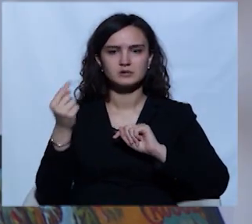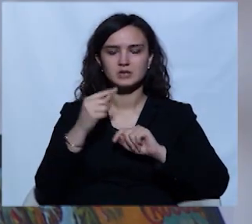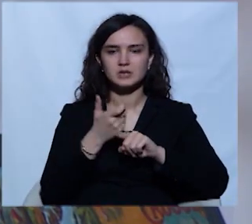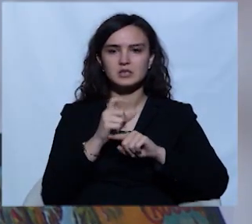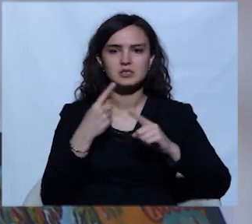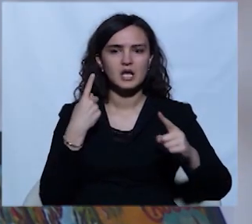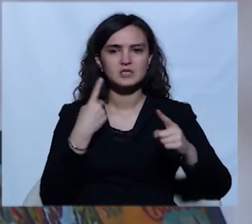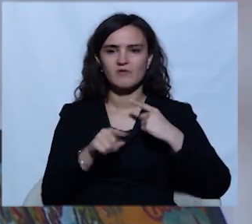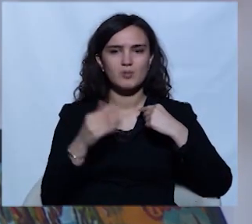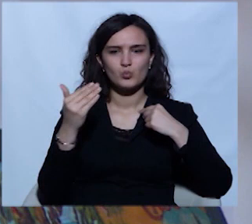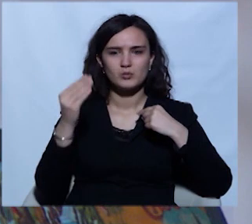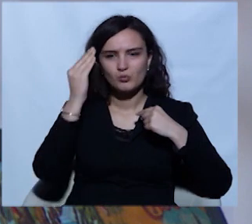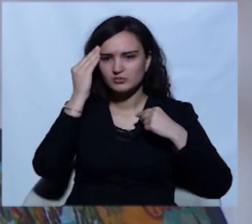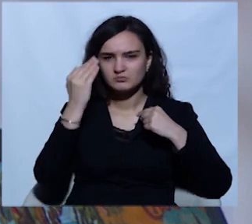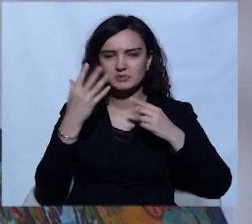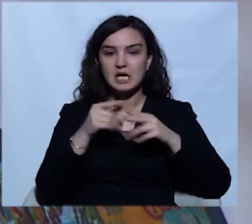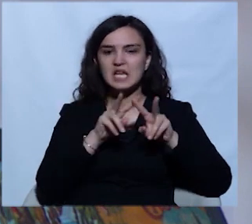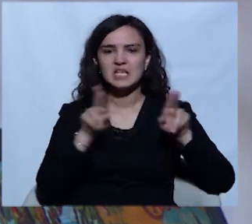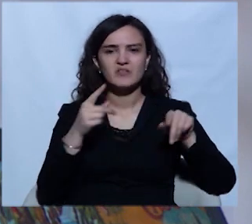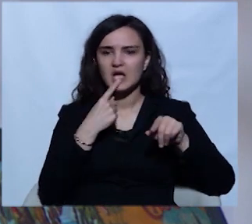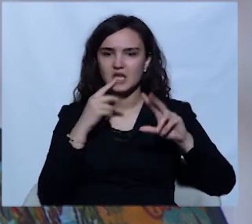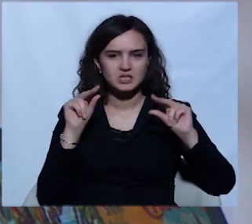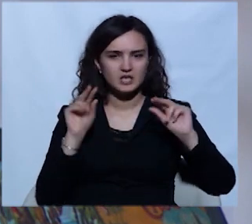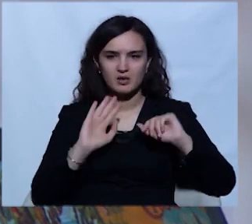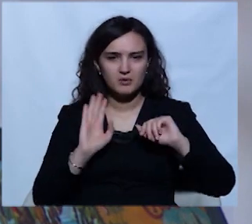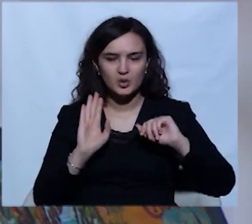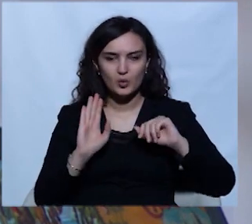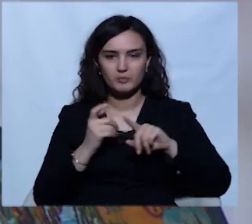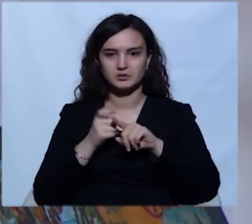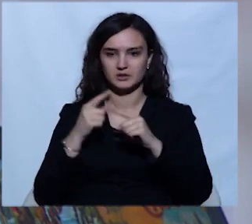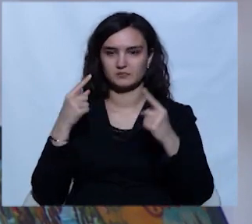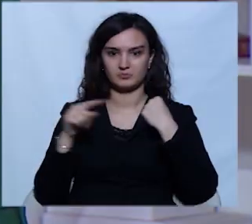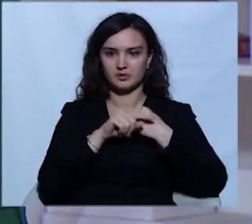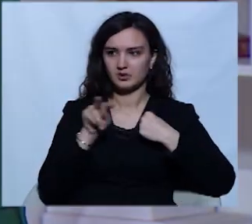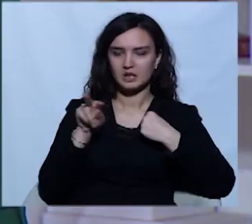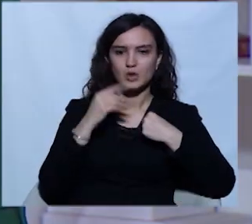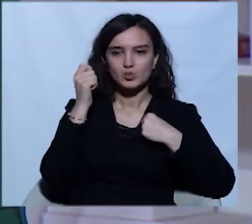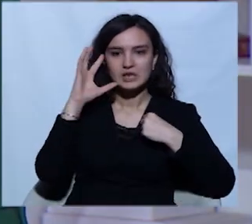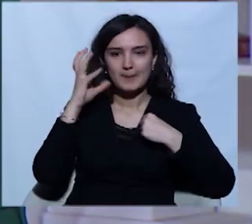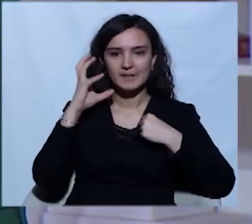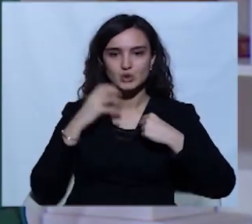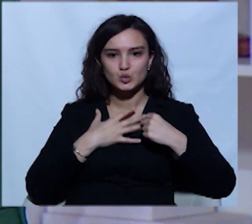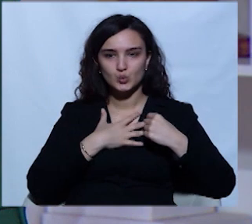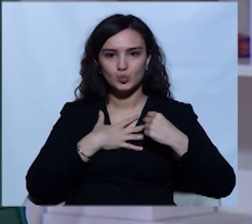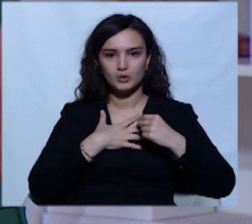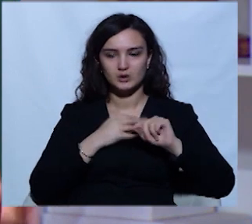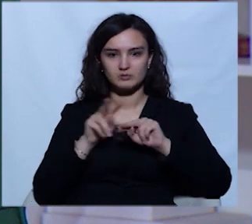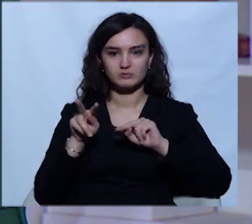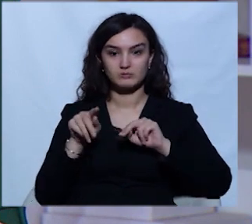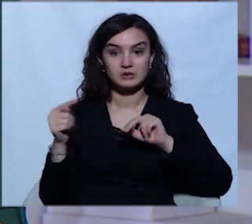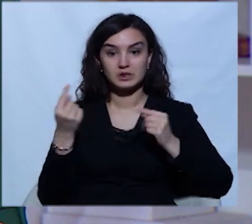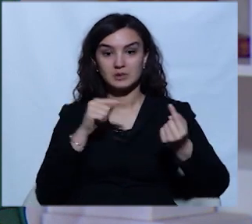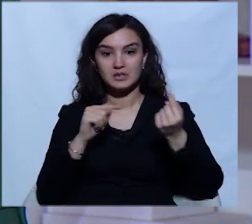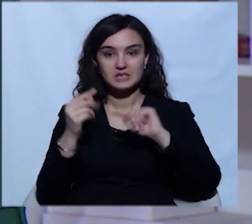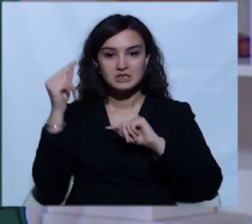different backgrounds and don't speak the same language, but they become very good friends. That they do. They learn from